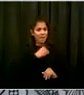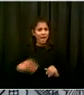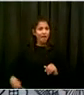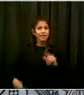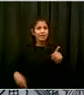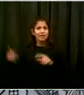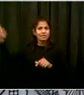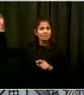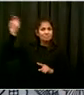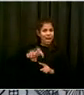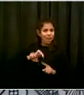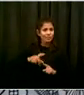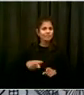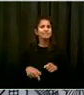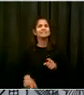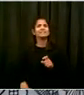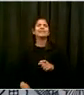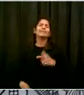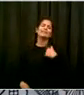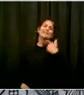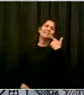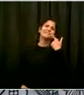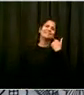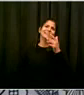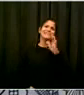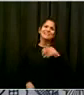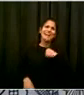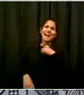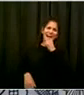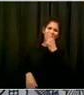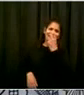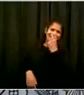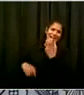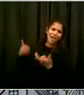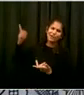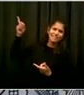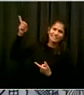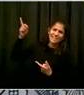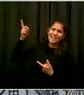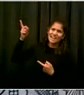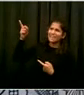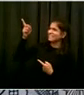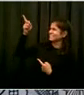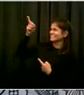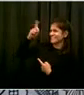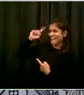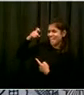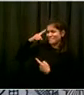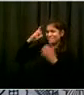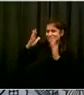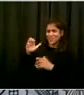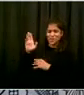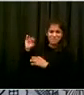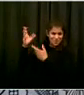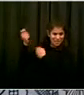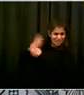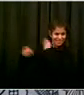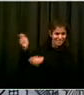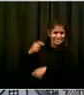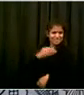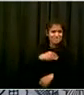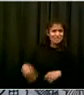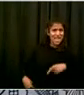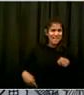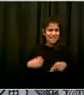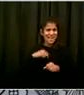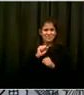something. Again, I have absolute faith in the people of New York City that we're going to overcome this. We overcame something much tougher in the spring, and we're going to overcome